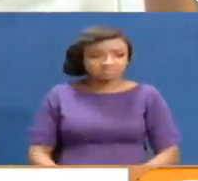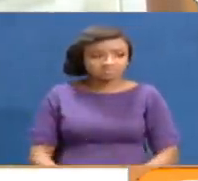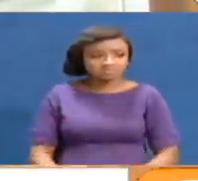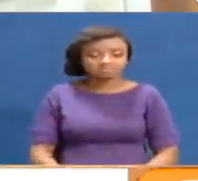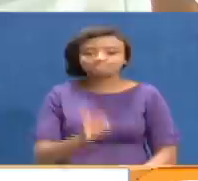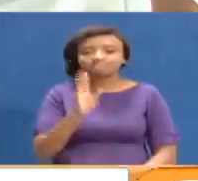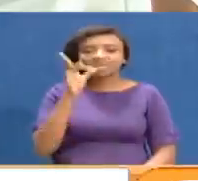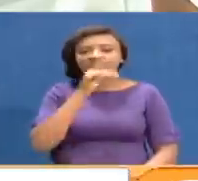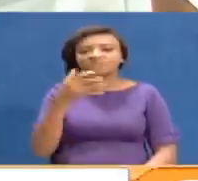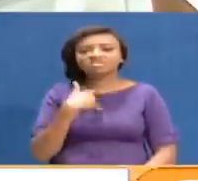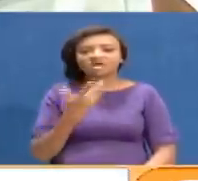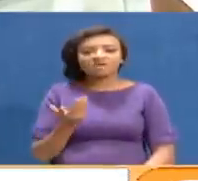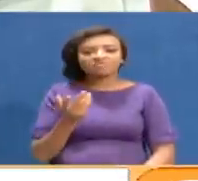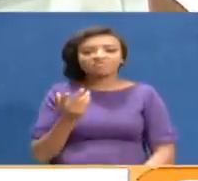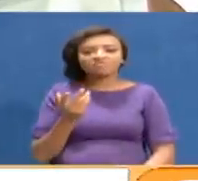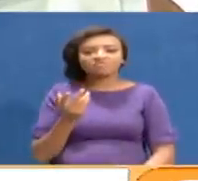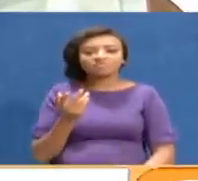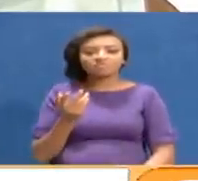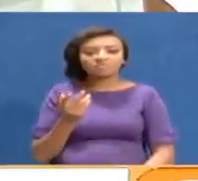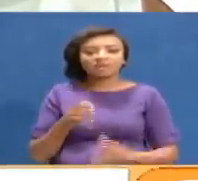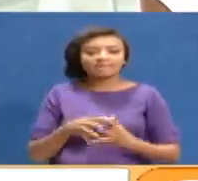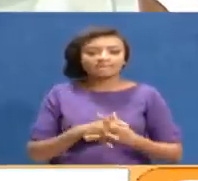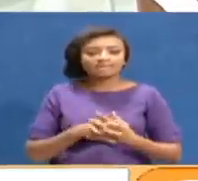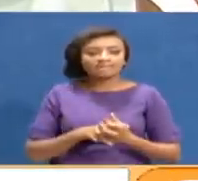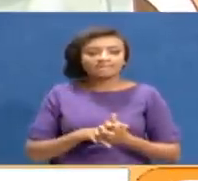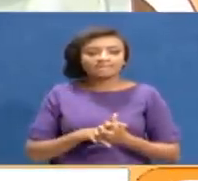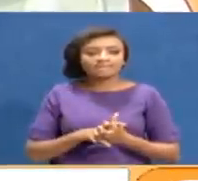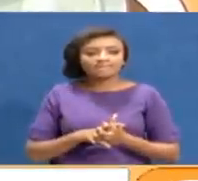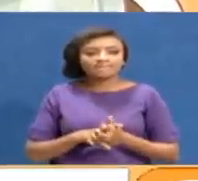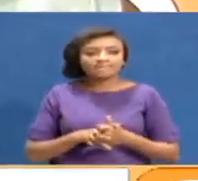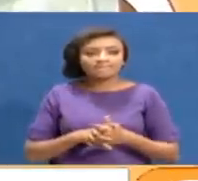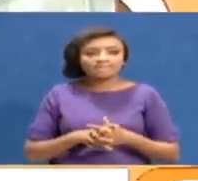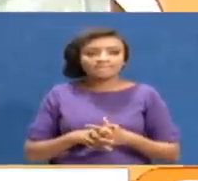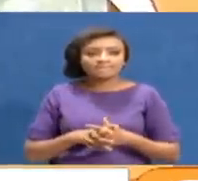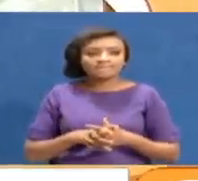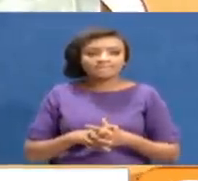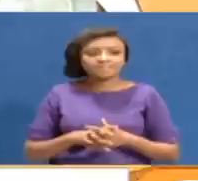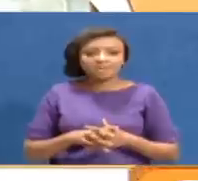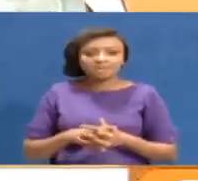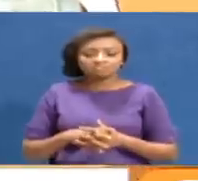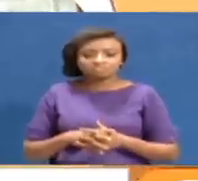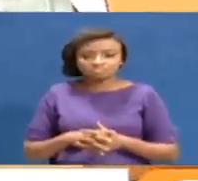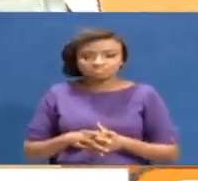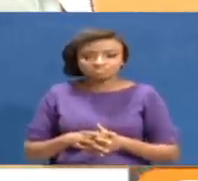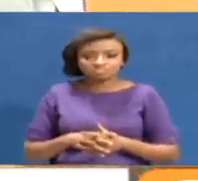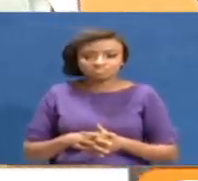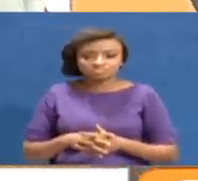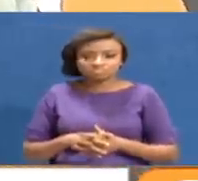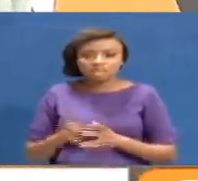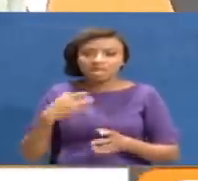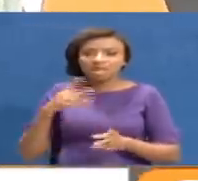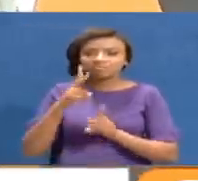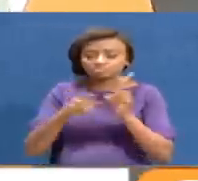We already have the office of the leader of majority. Okay? So it's simply renaming it. It's renaming it. We have